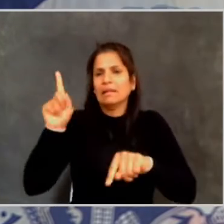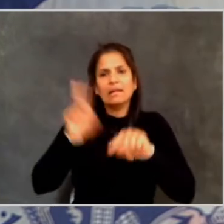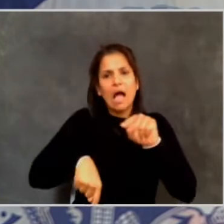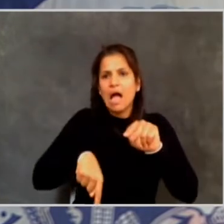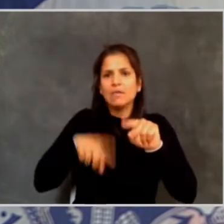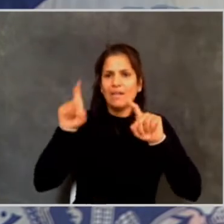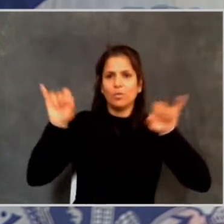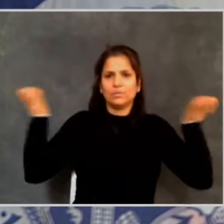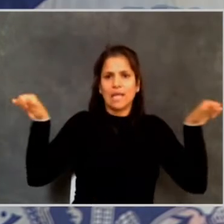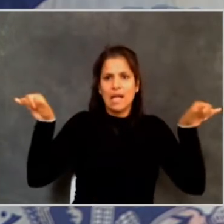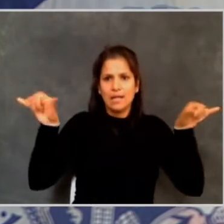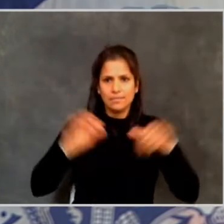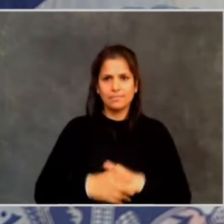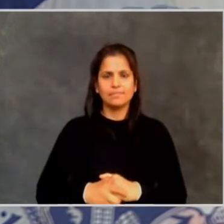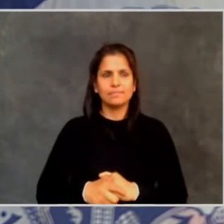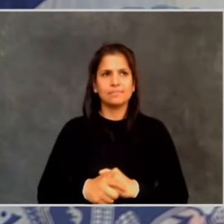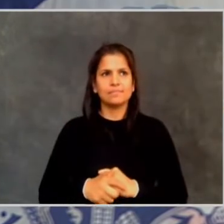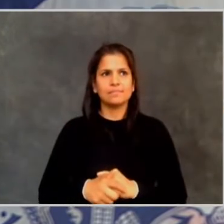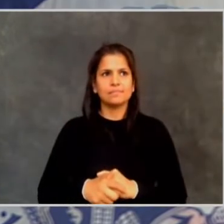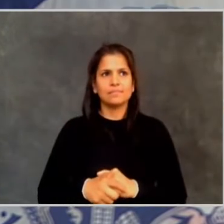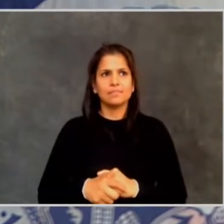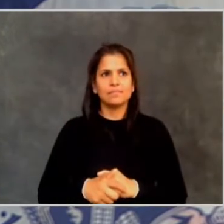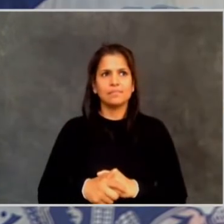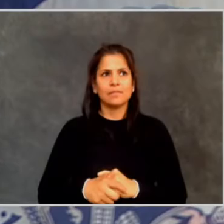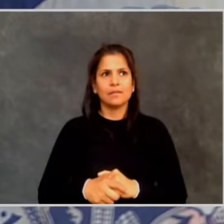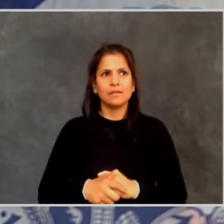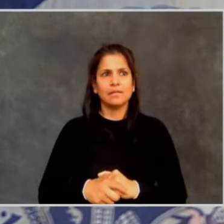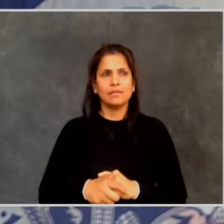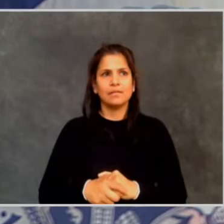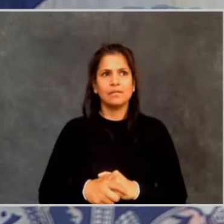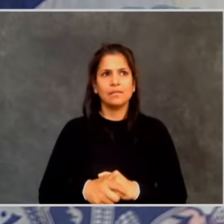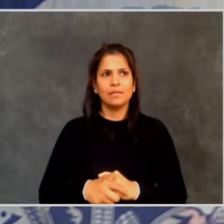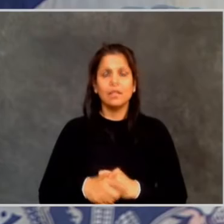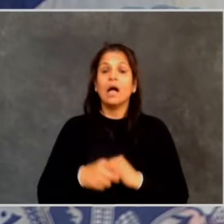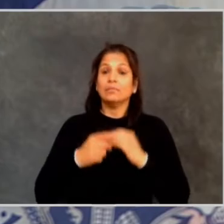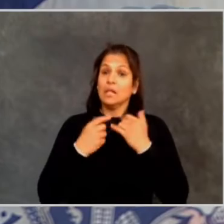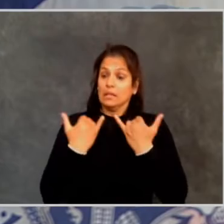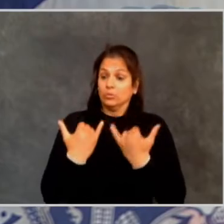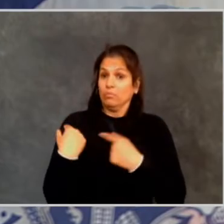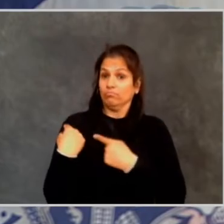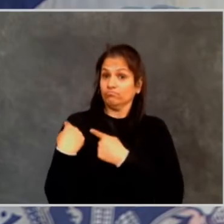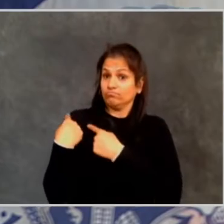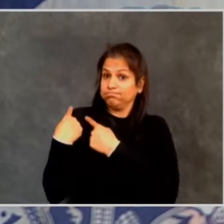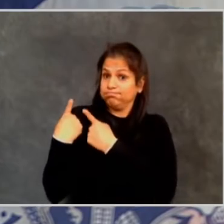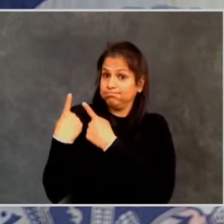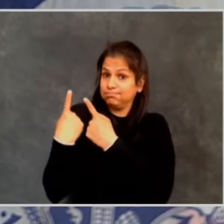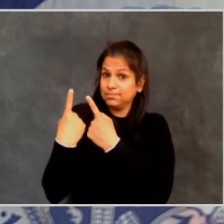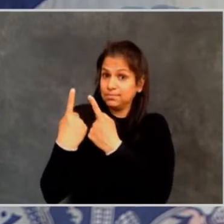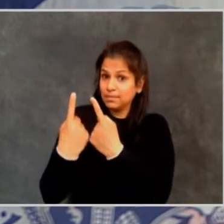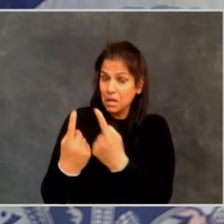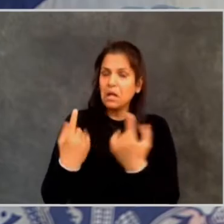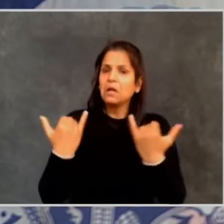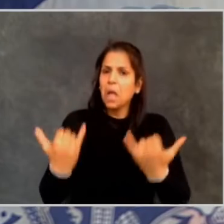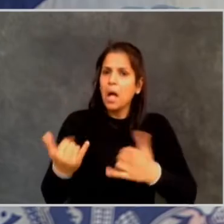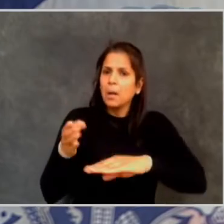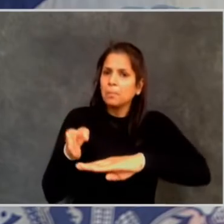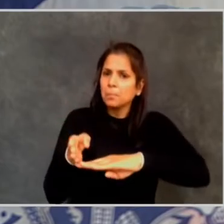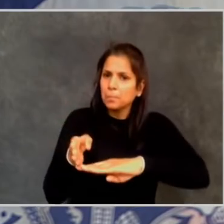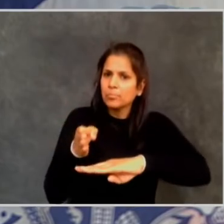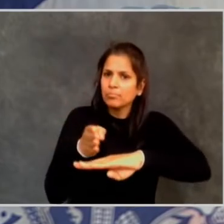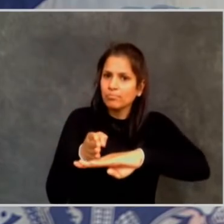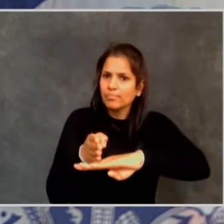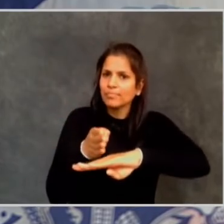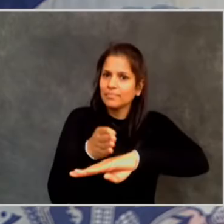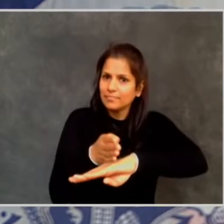as I think it would have been even a week ago. So it's a very dynamic situation. We're learning from